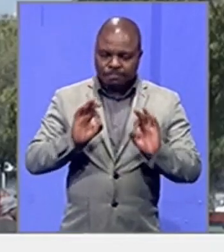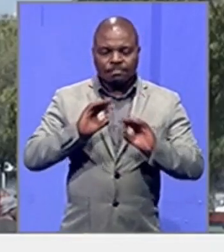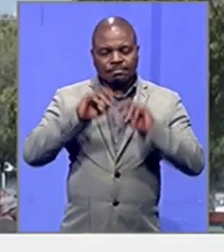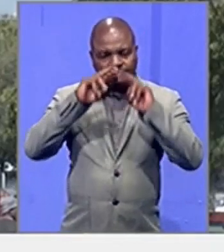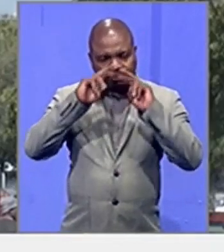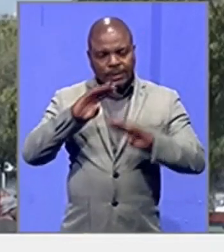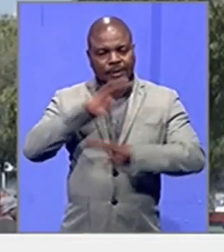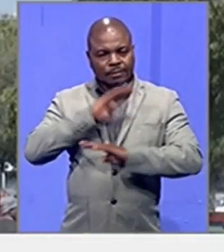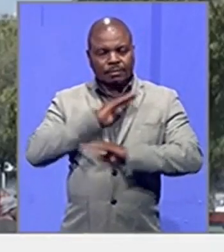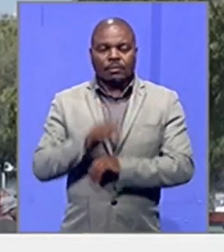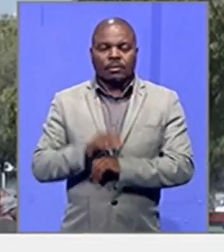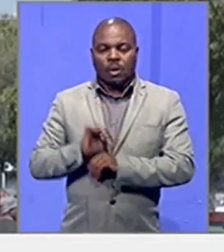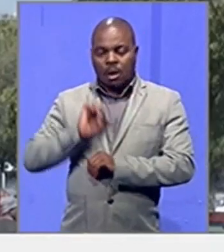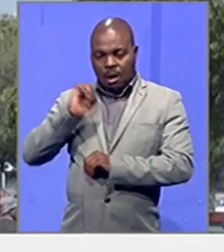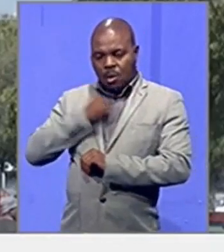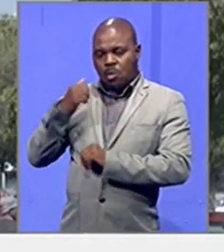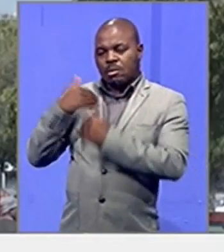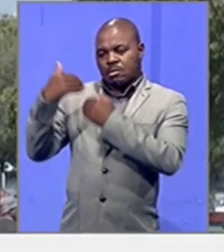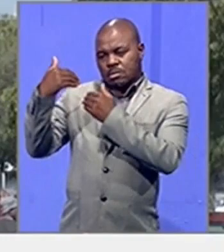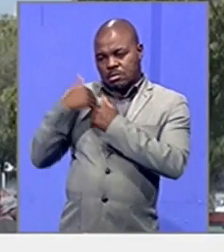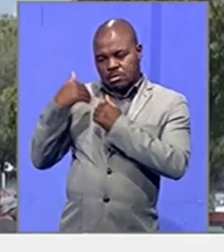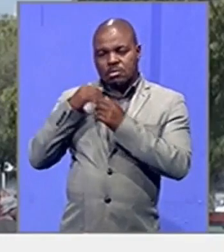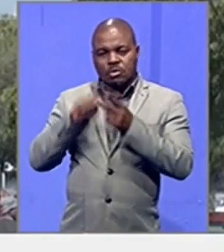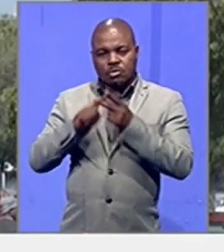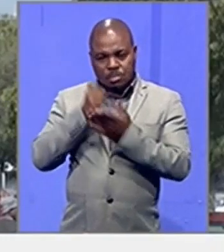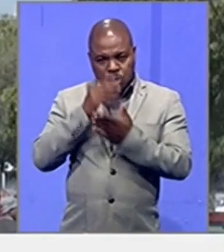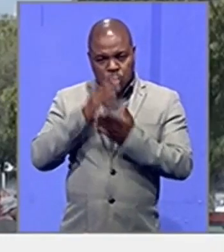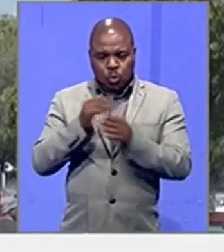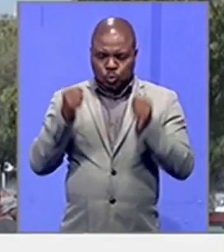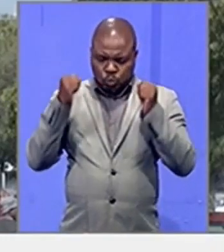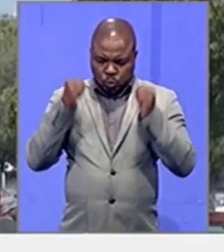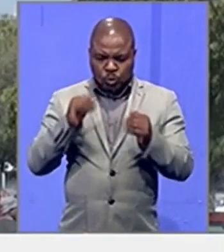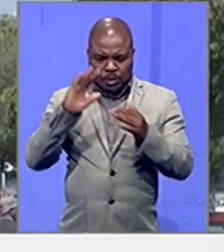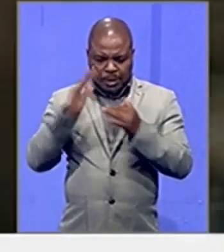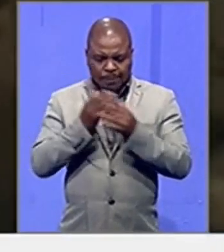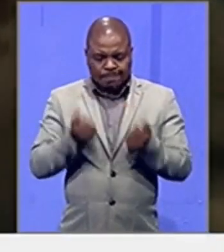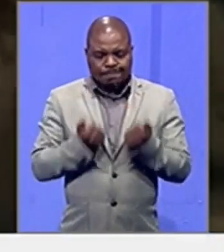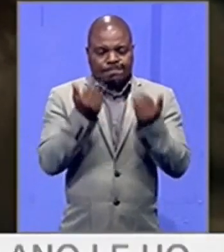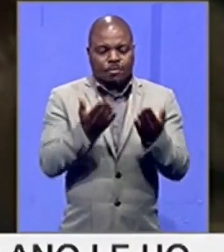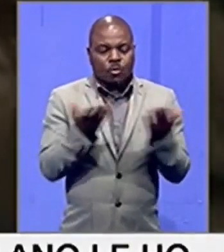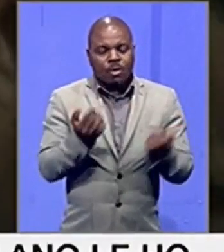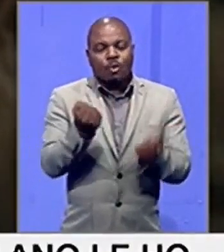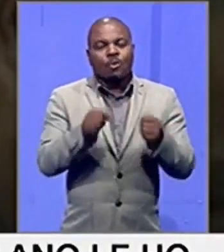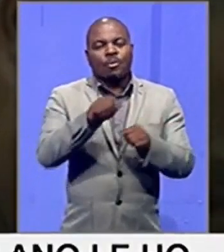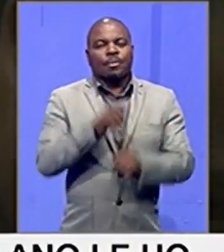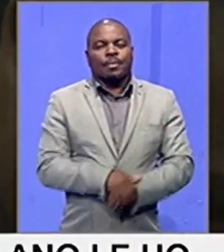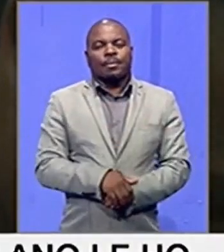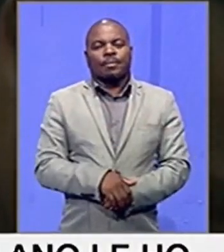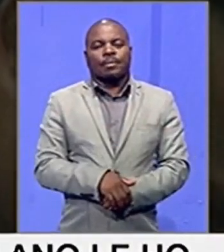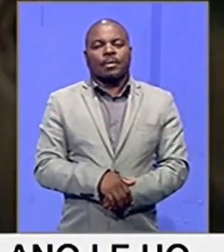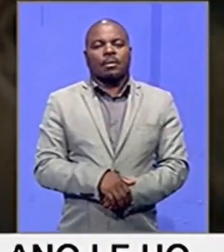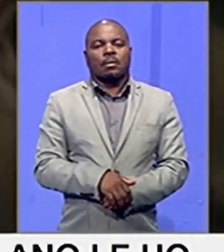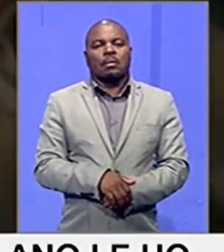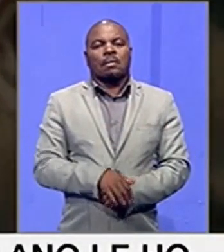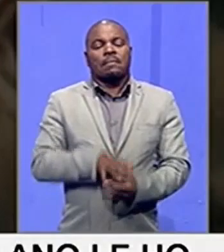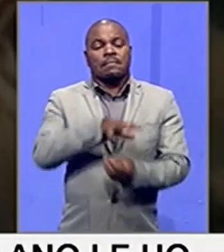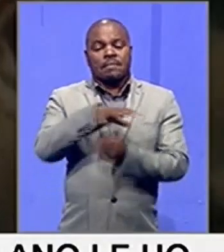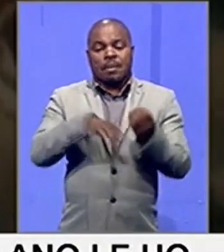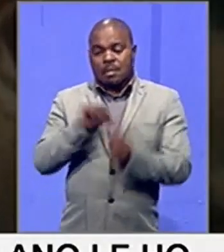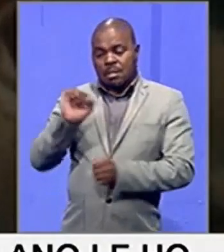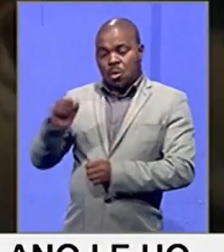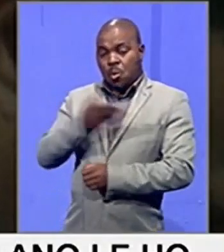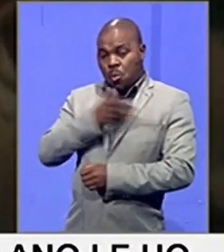our responsibility and intention to present a solid case before the court. Khabagare ba lesika la